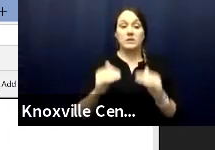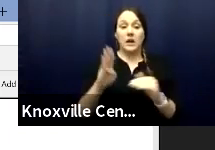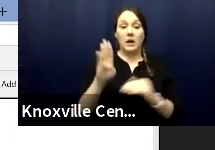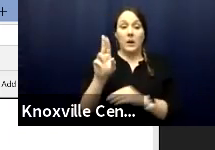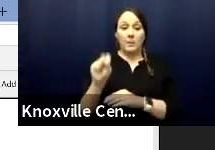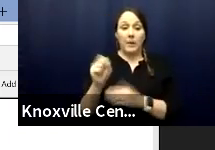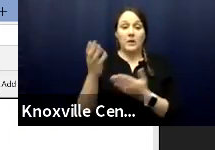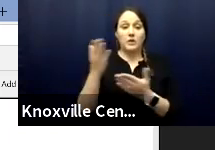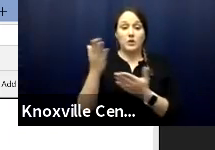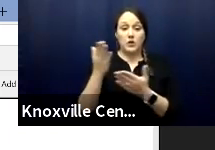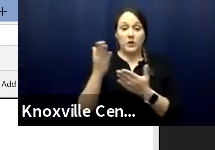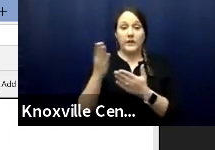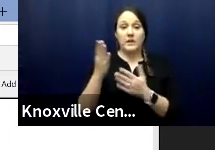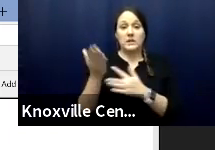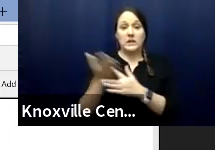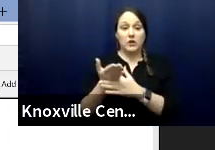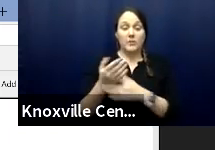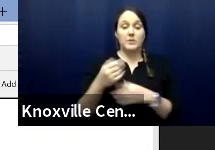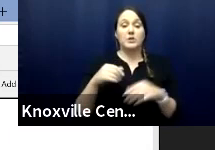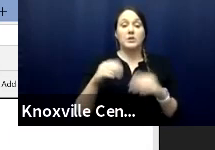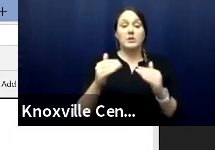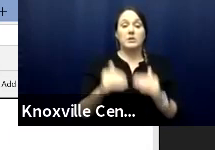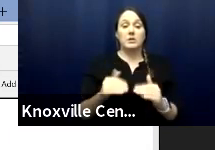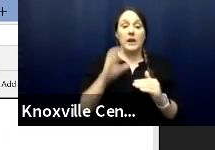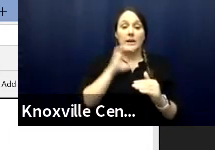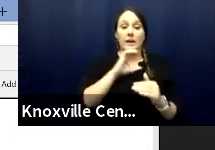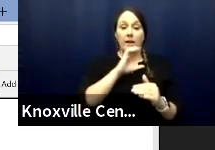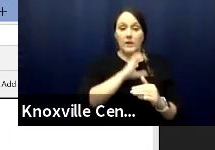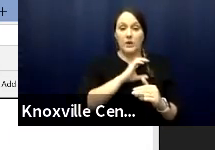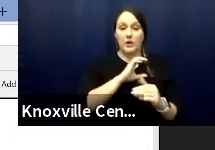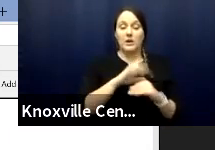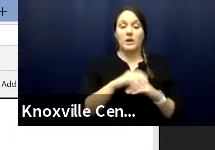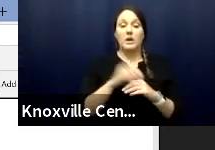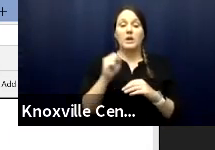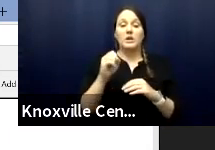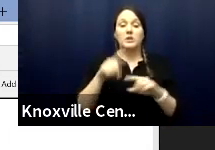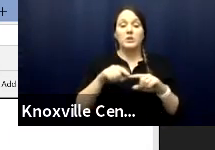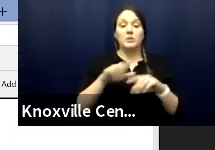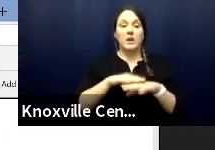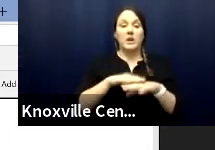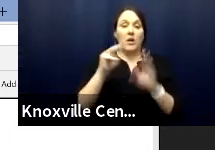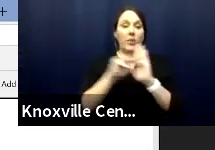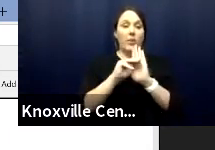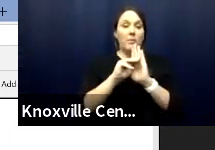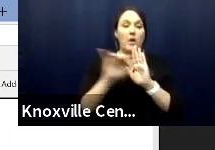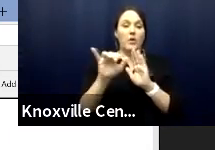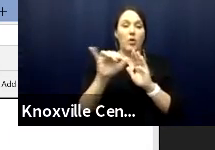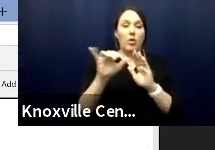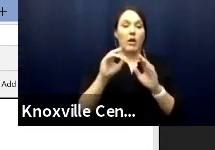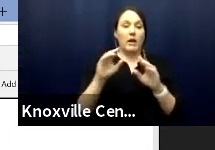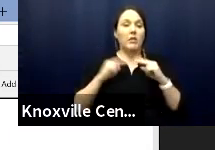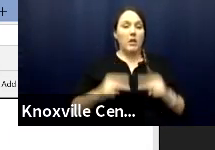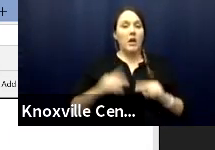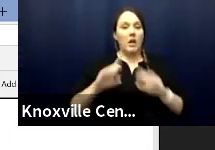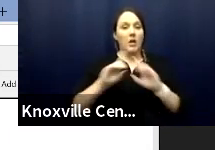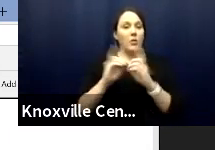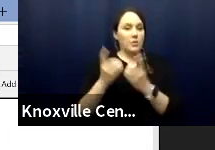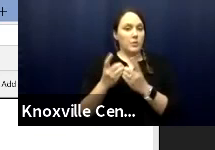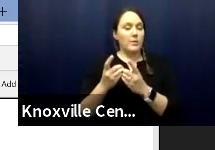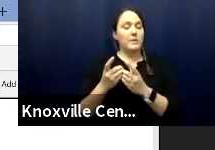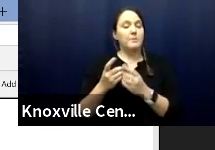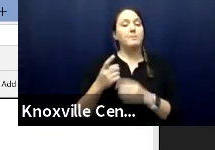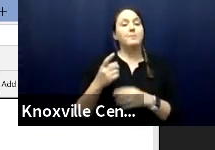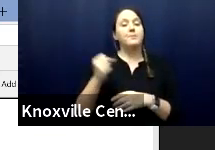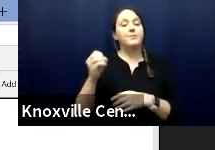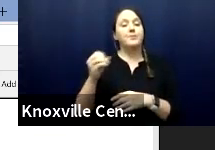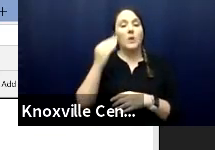service interruption, and cafeteria. So it's based on a model pretty much like the health department. And so, you